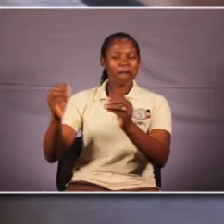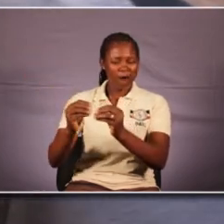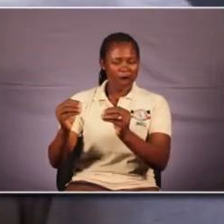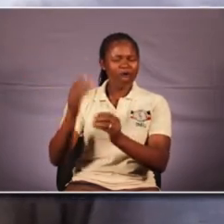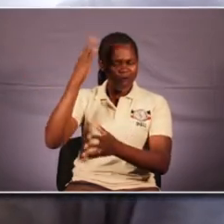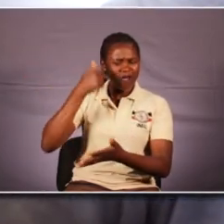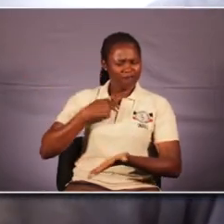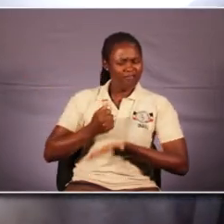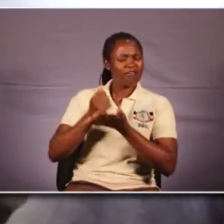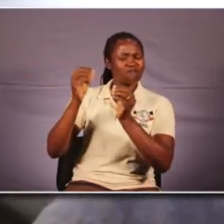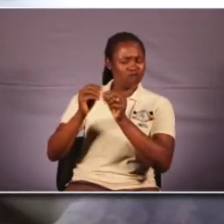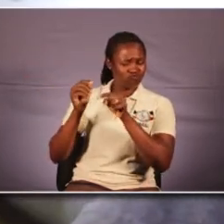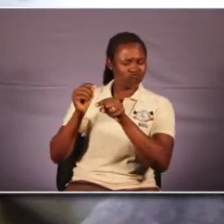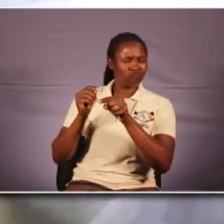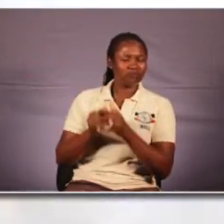out this fella.